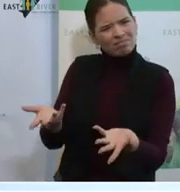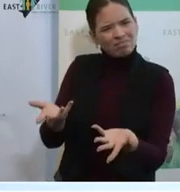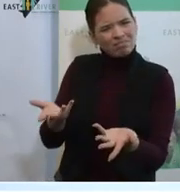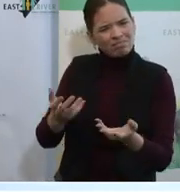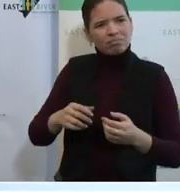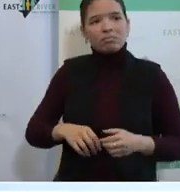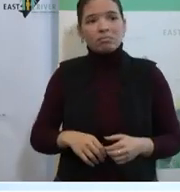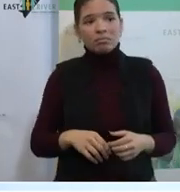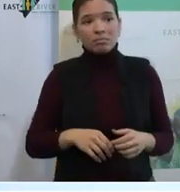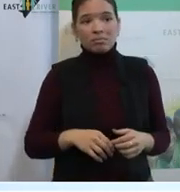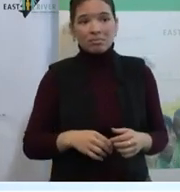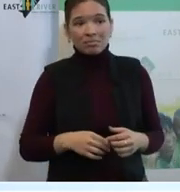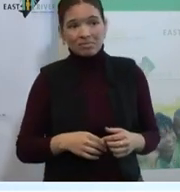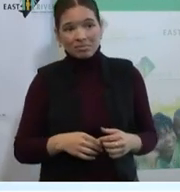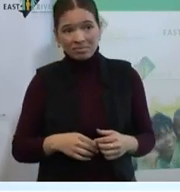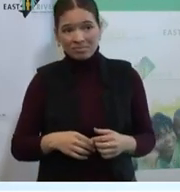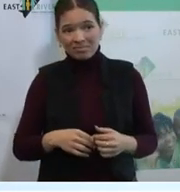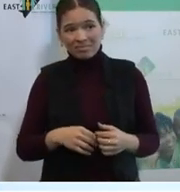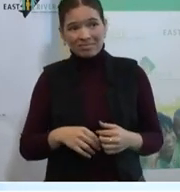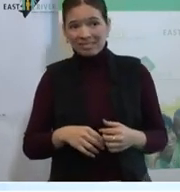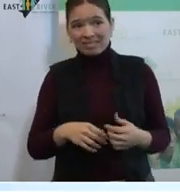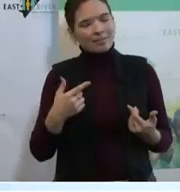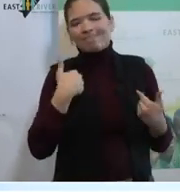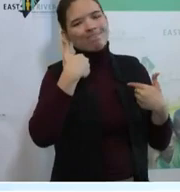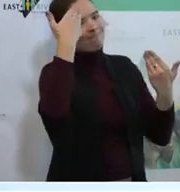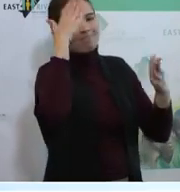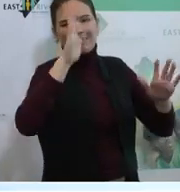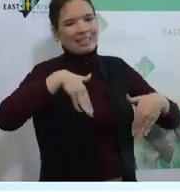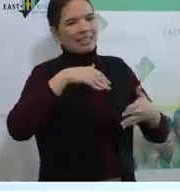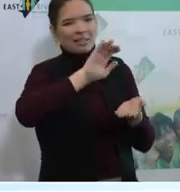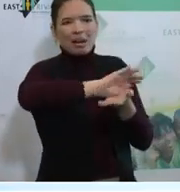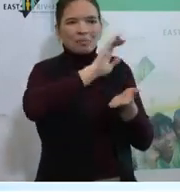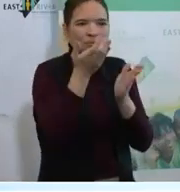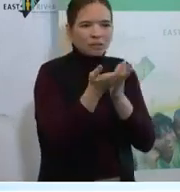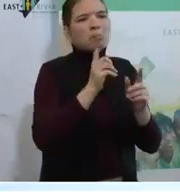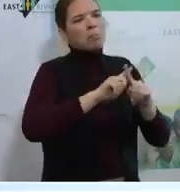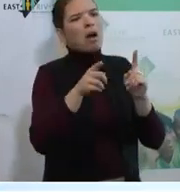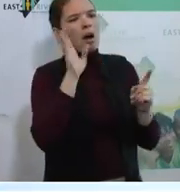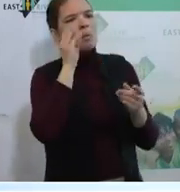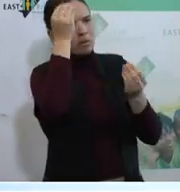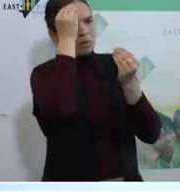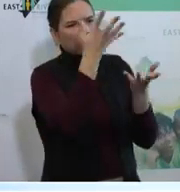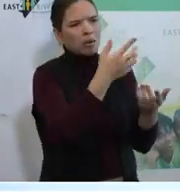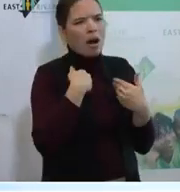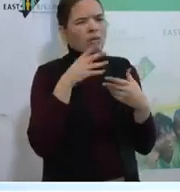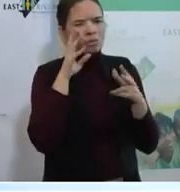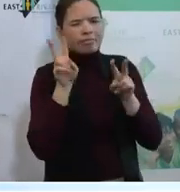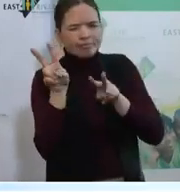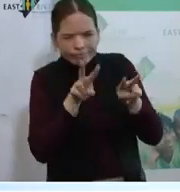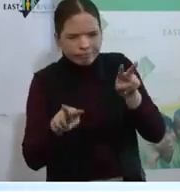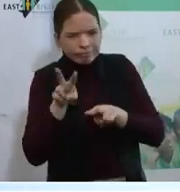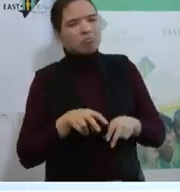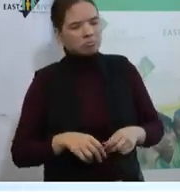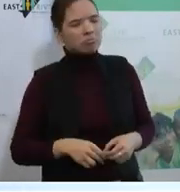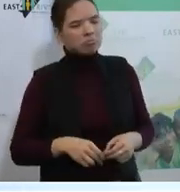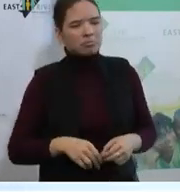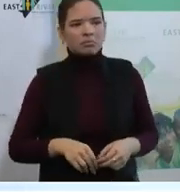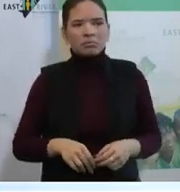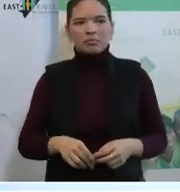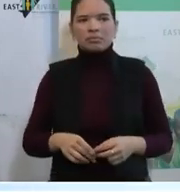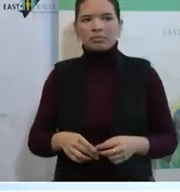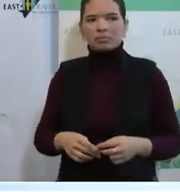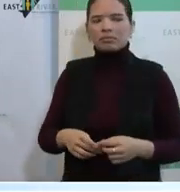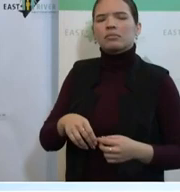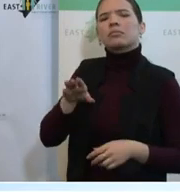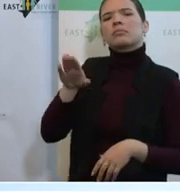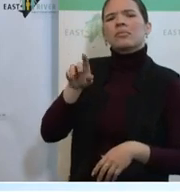that back to you because we do follow it. I'm sorry, I don't have that with me. I have one last on-topic question, and that